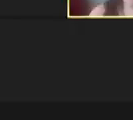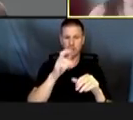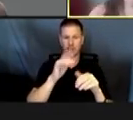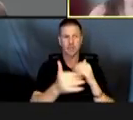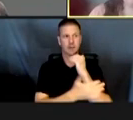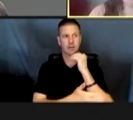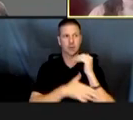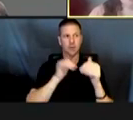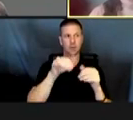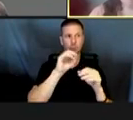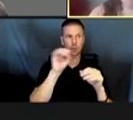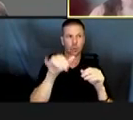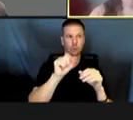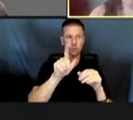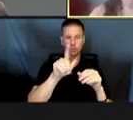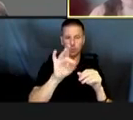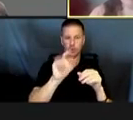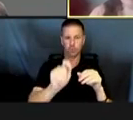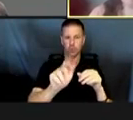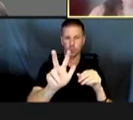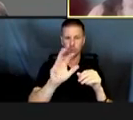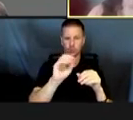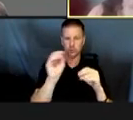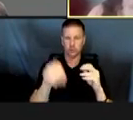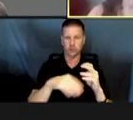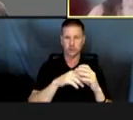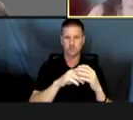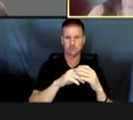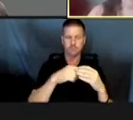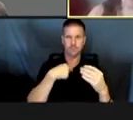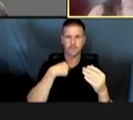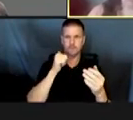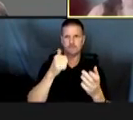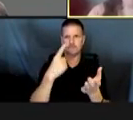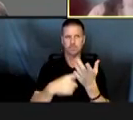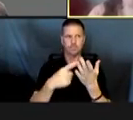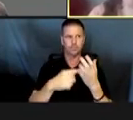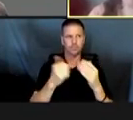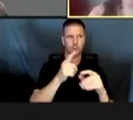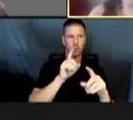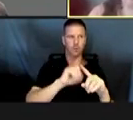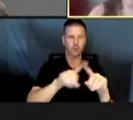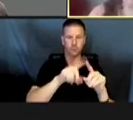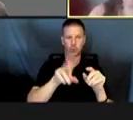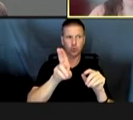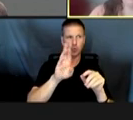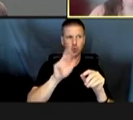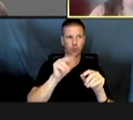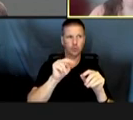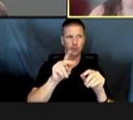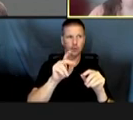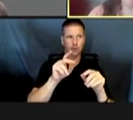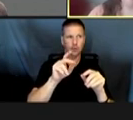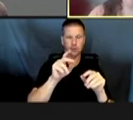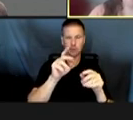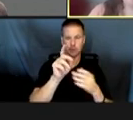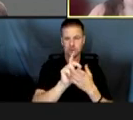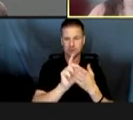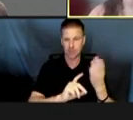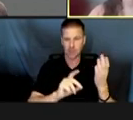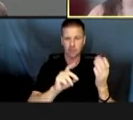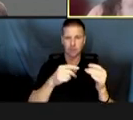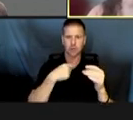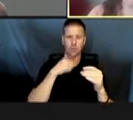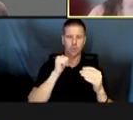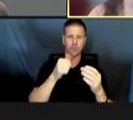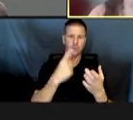that percentage is 28.3%. Now, we can discuss all the different urban design components that occurred at that time, and we